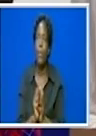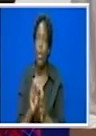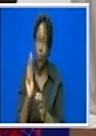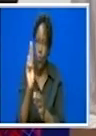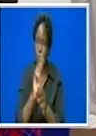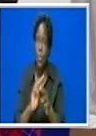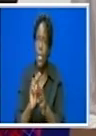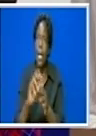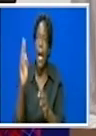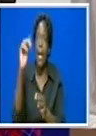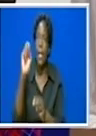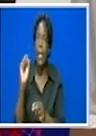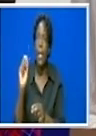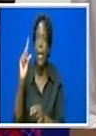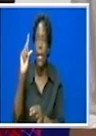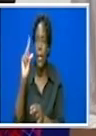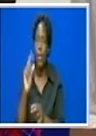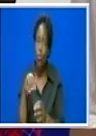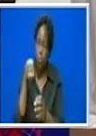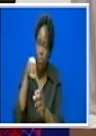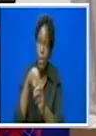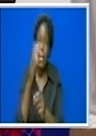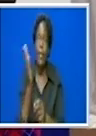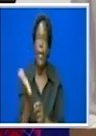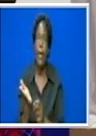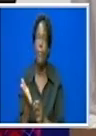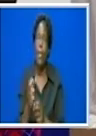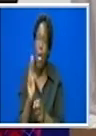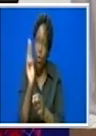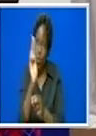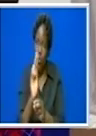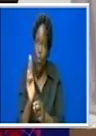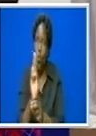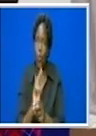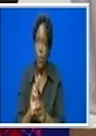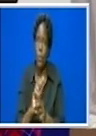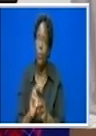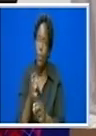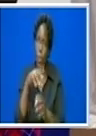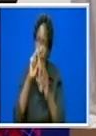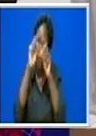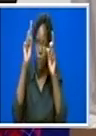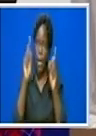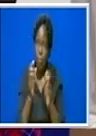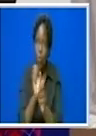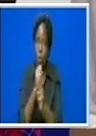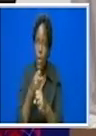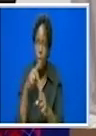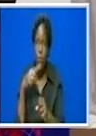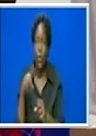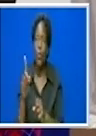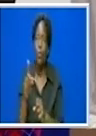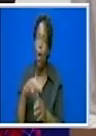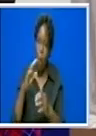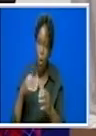Using a nail, you put it there. You can use your friend to hold for you. Of course, your friend. Always do this with your friend.